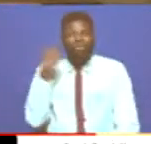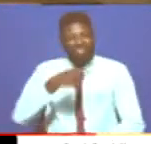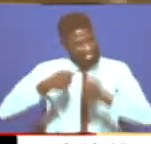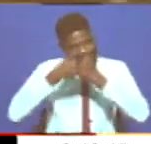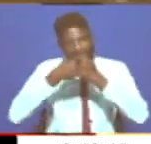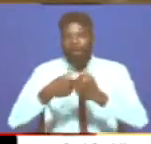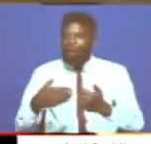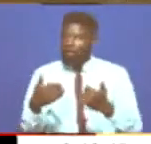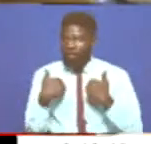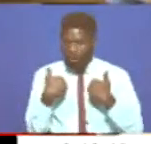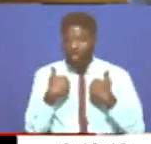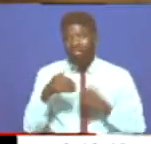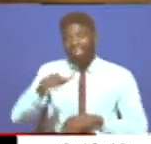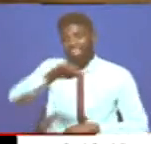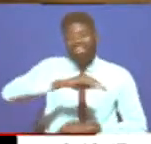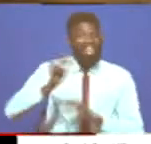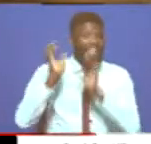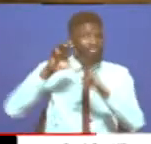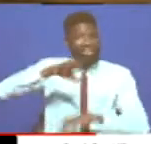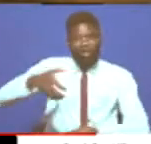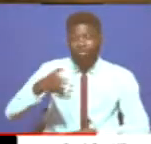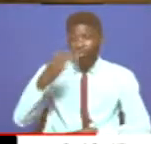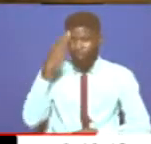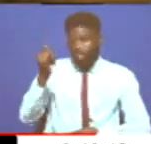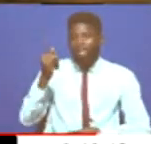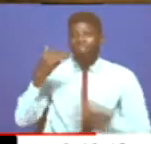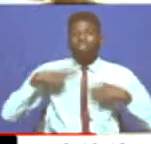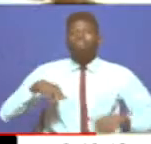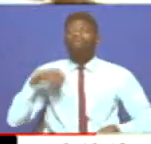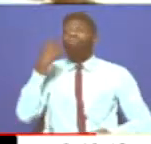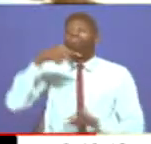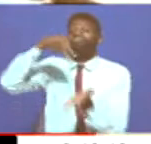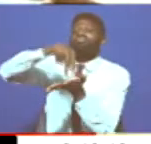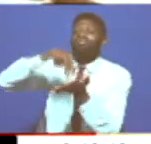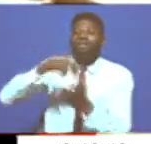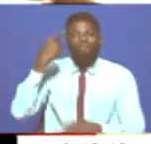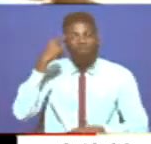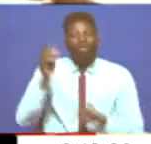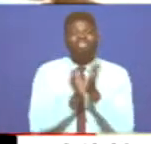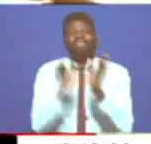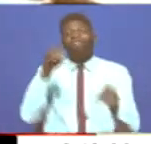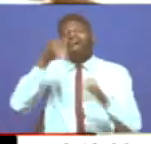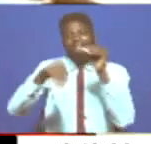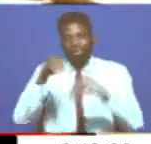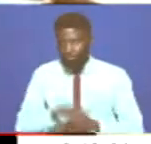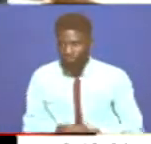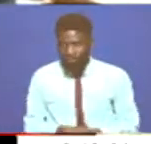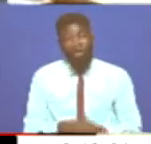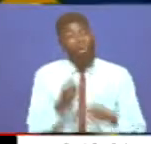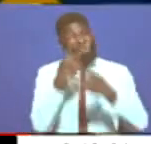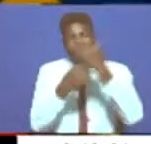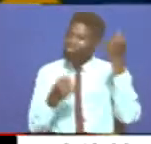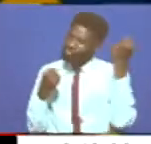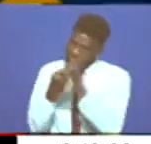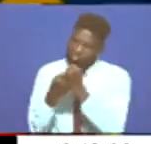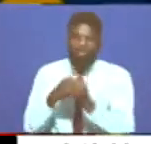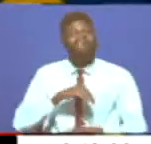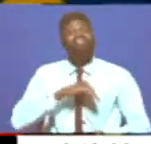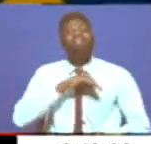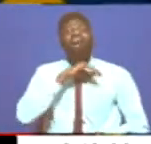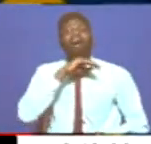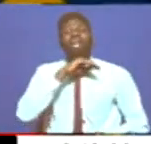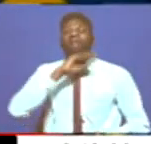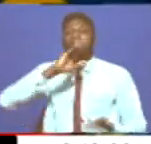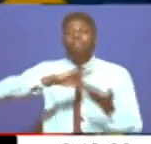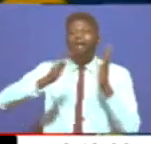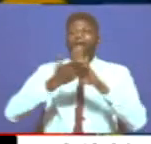over fielding of aspirants in the forthcoming general elections. Both parties support ODM party leader Raila Odinga's presidential